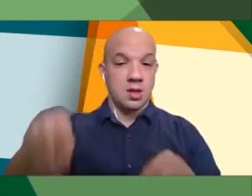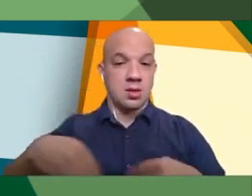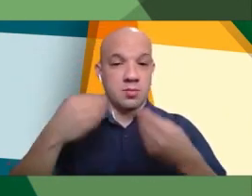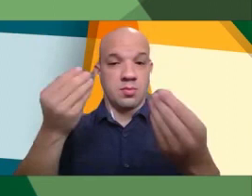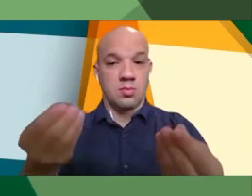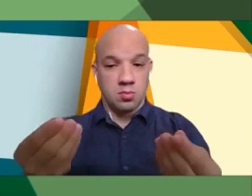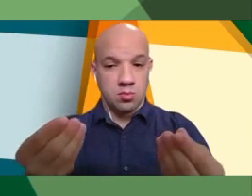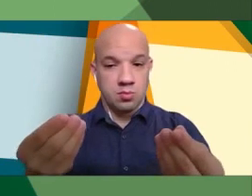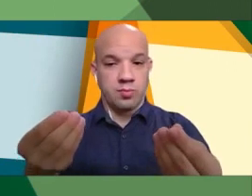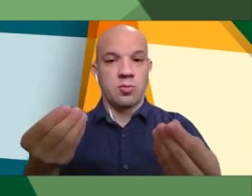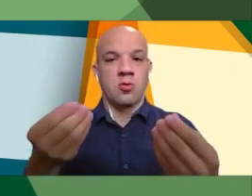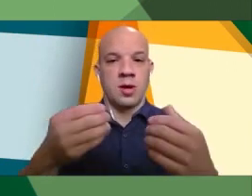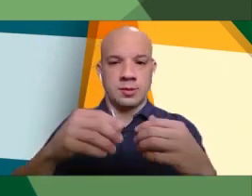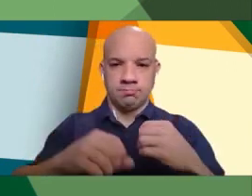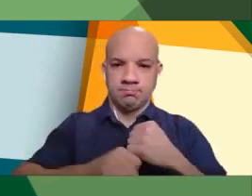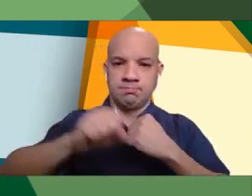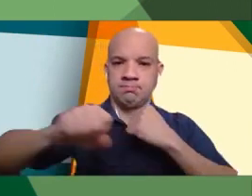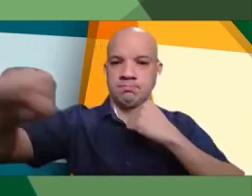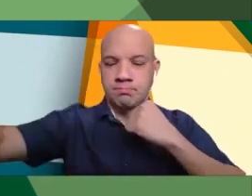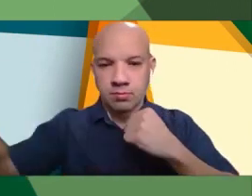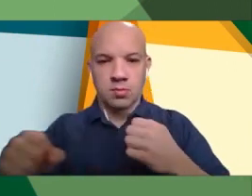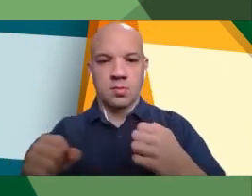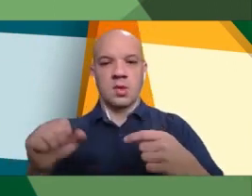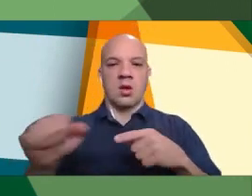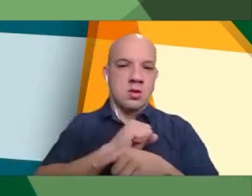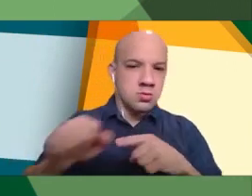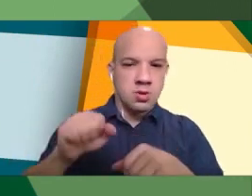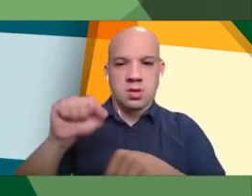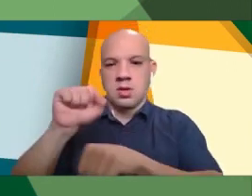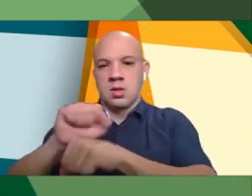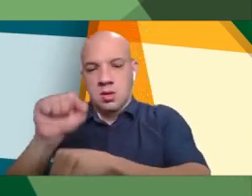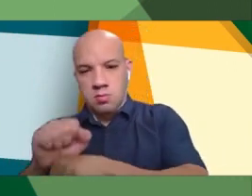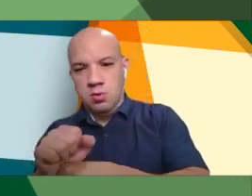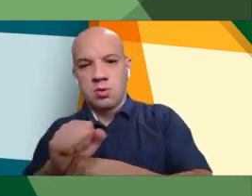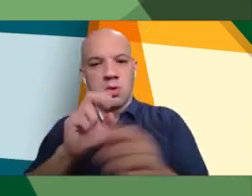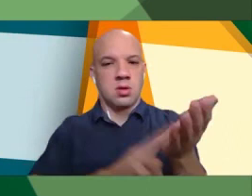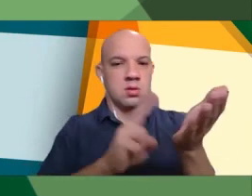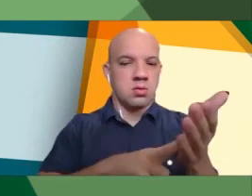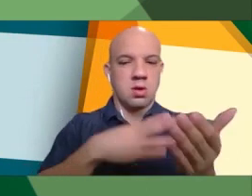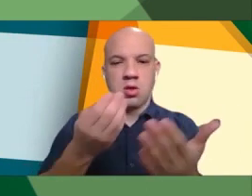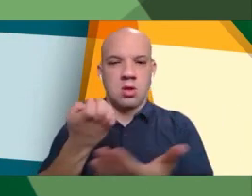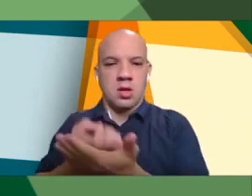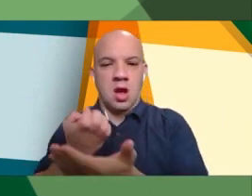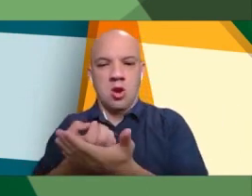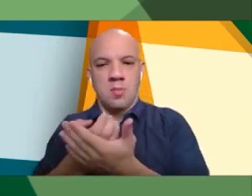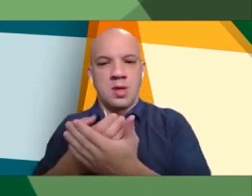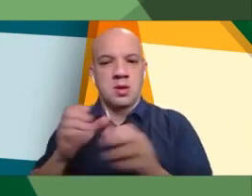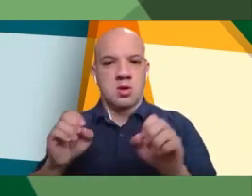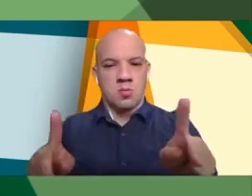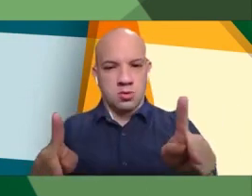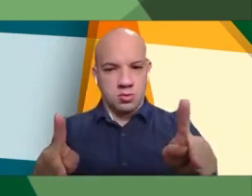the greatest extent feasible, job training, employment, contracting, and other economic opportunities